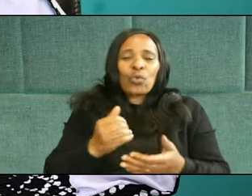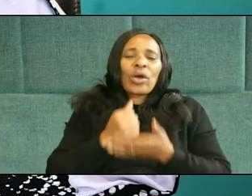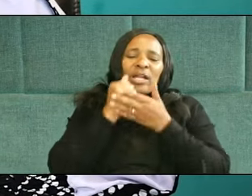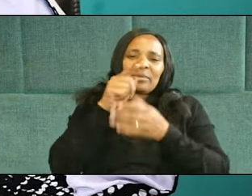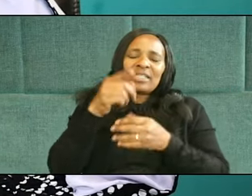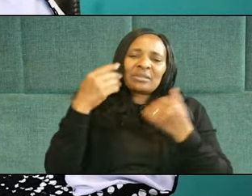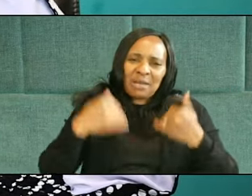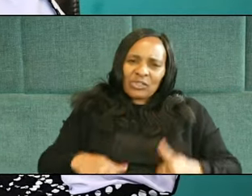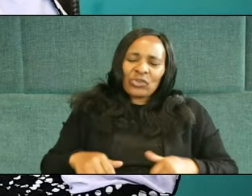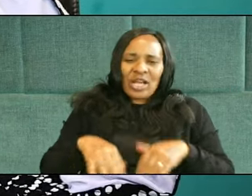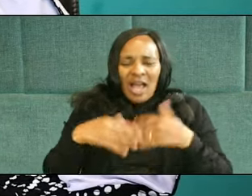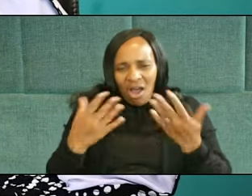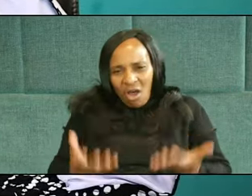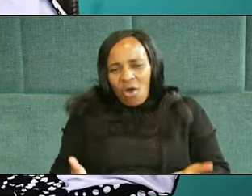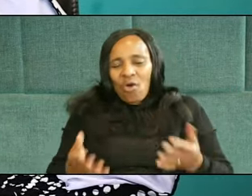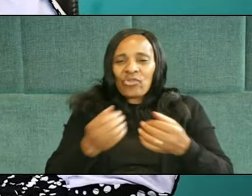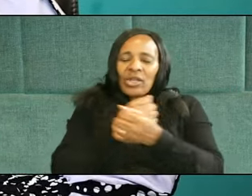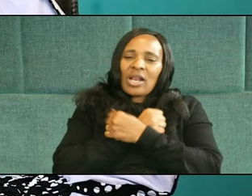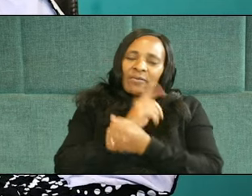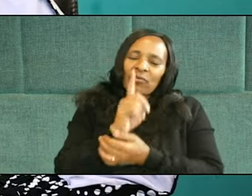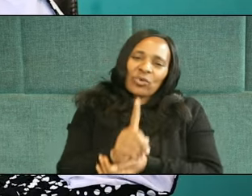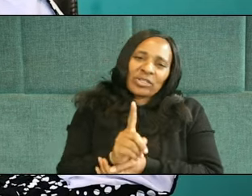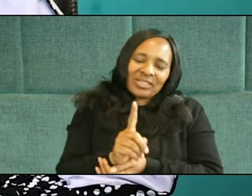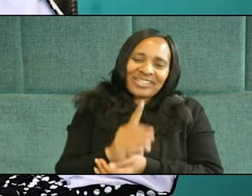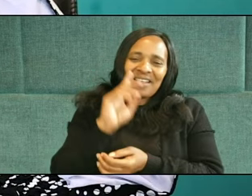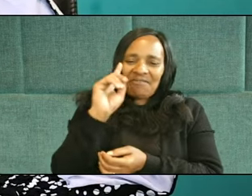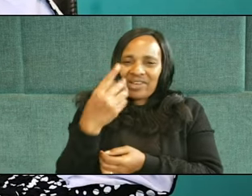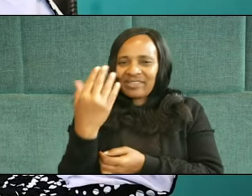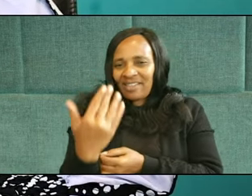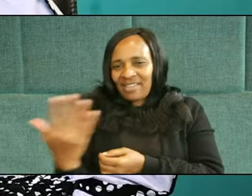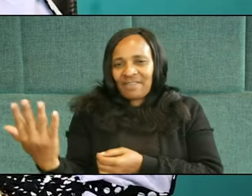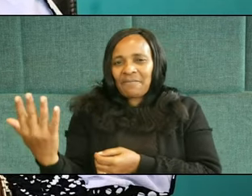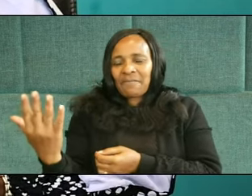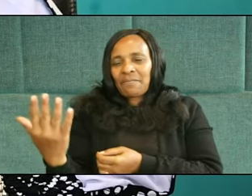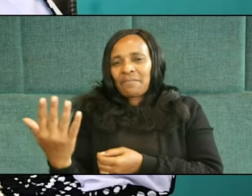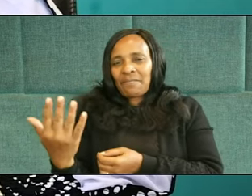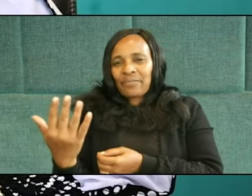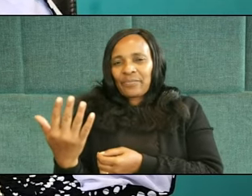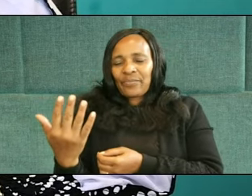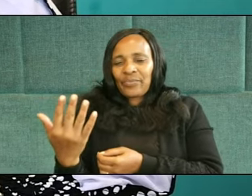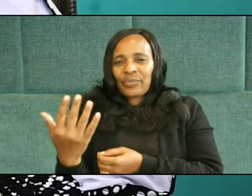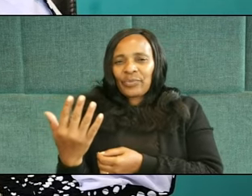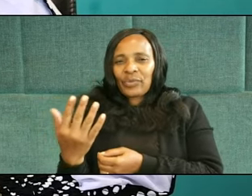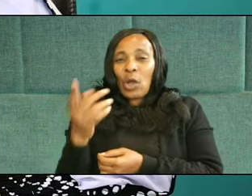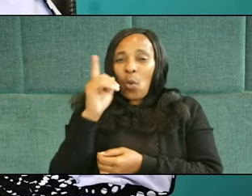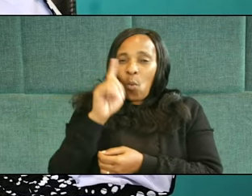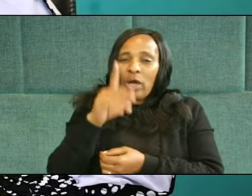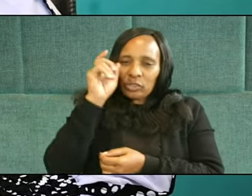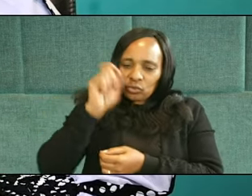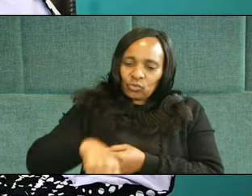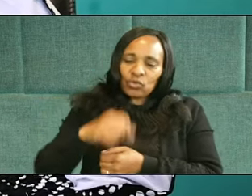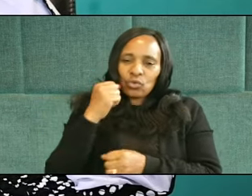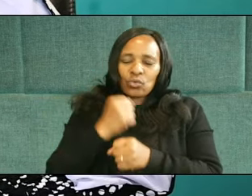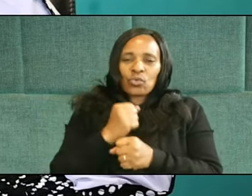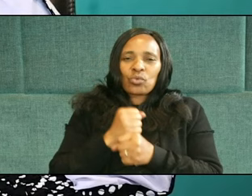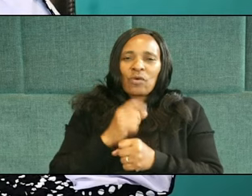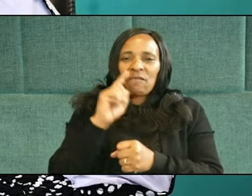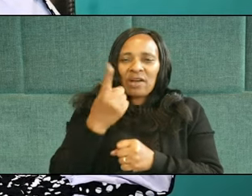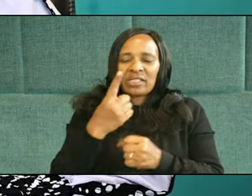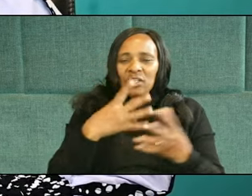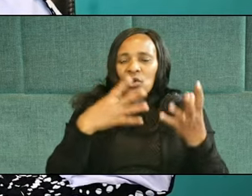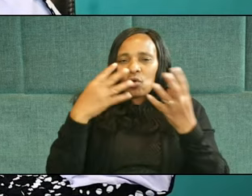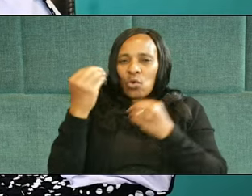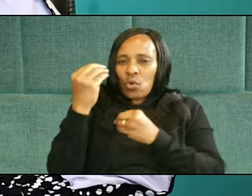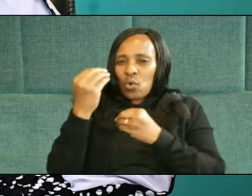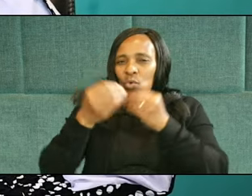their loved ones? So the first thing that one should do is first go to